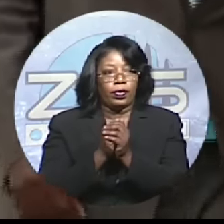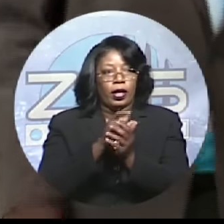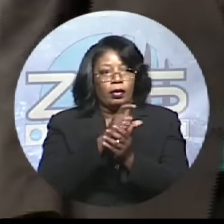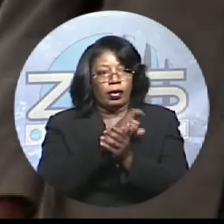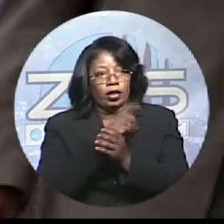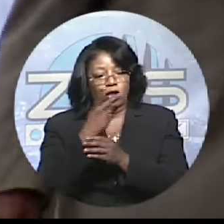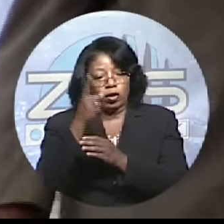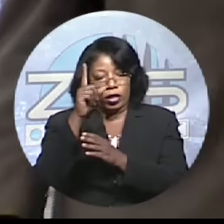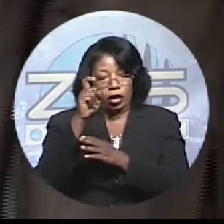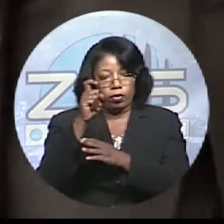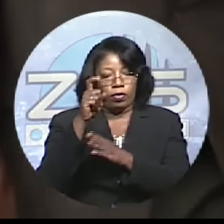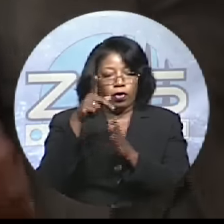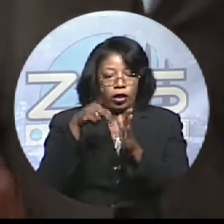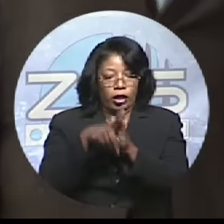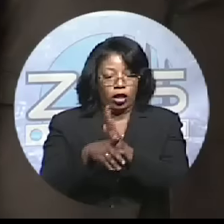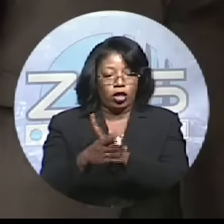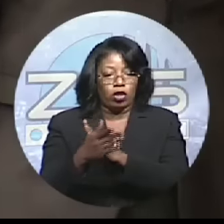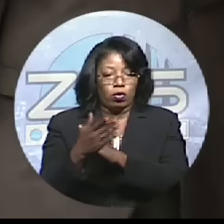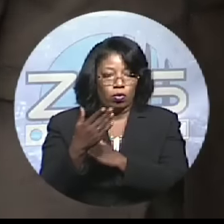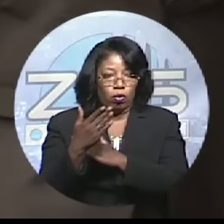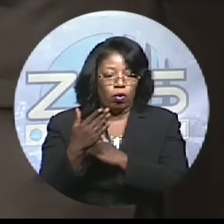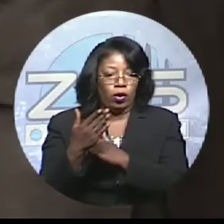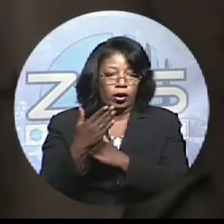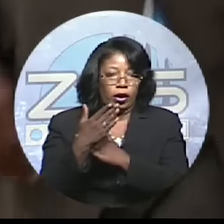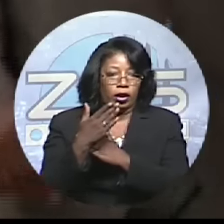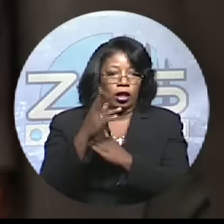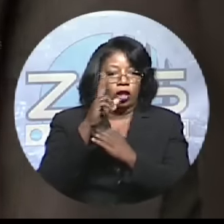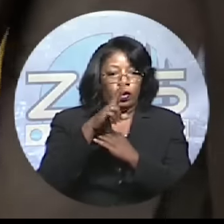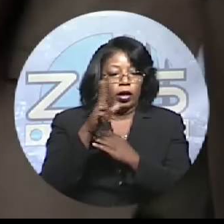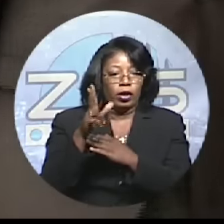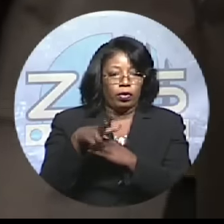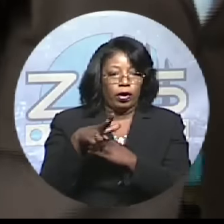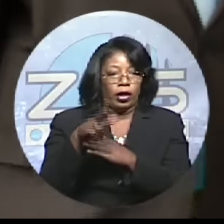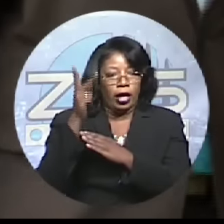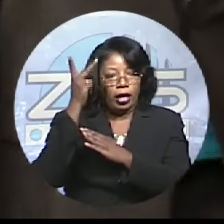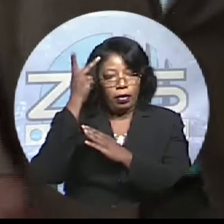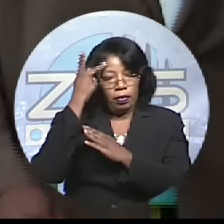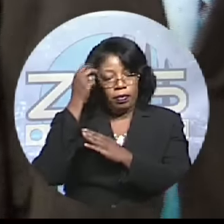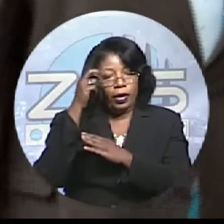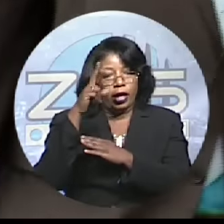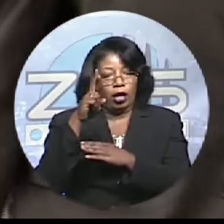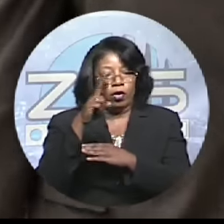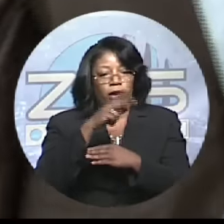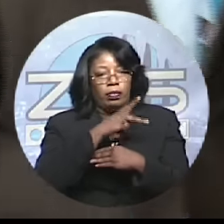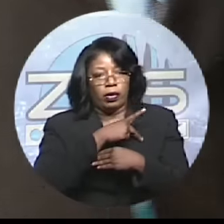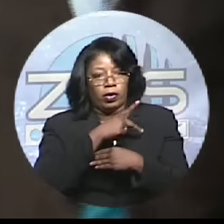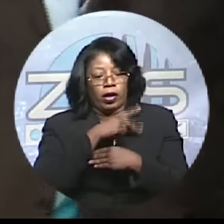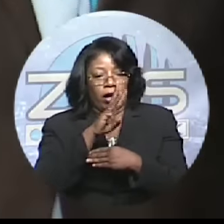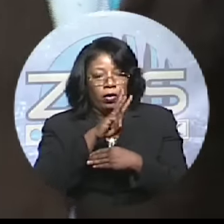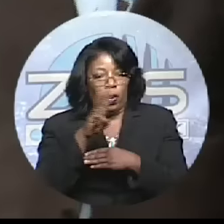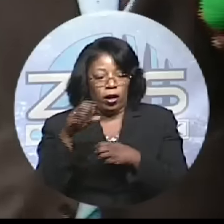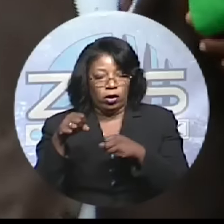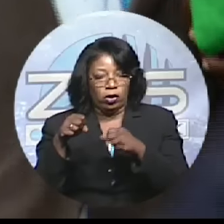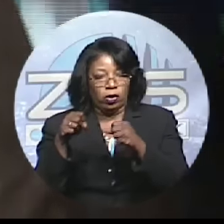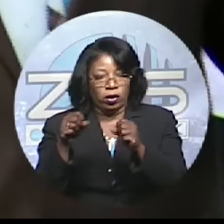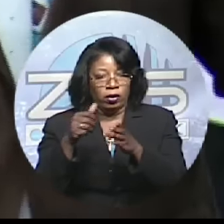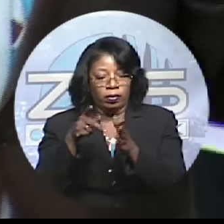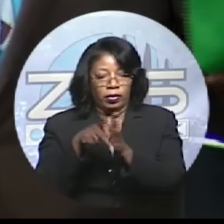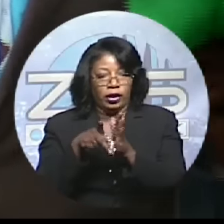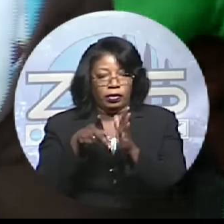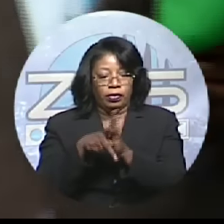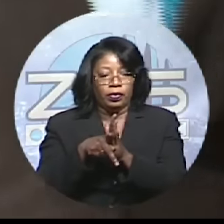two suspects for murder this morning. In the first arraignment, 23-year-old Perry Pickering of West Street was charged with the murder of Clifford